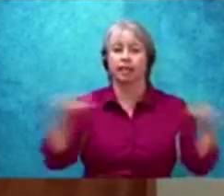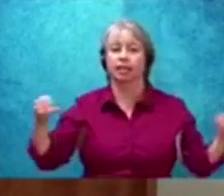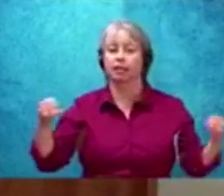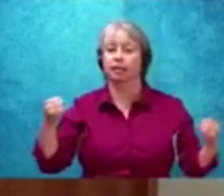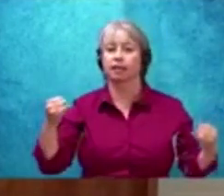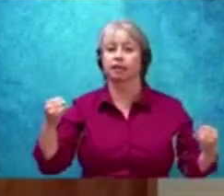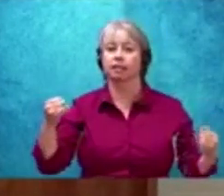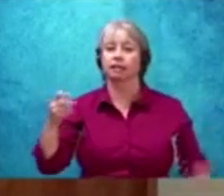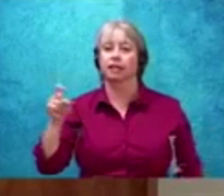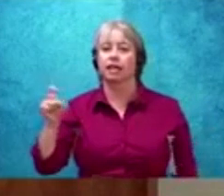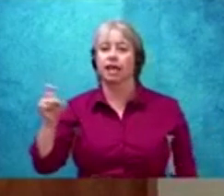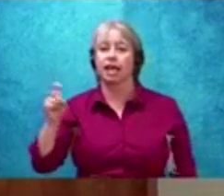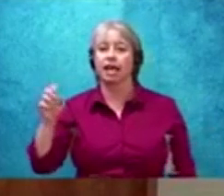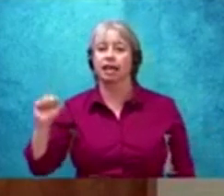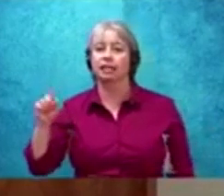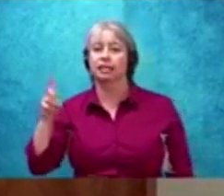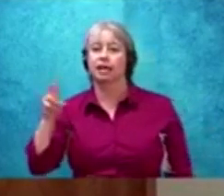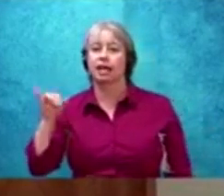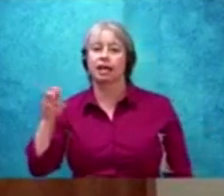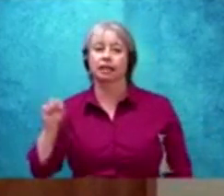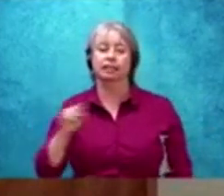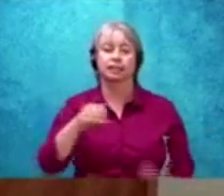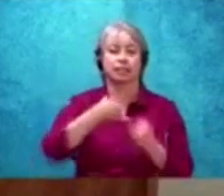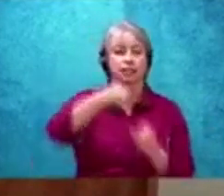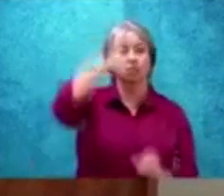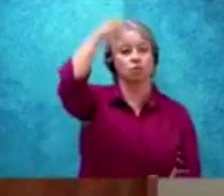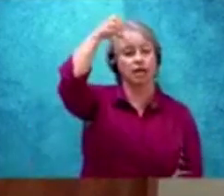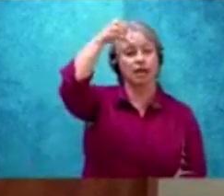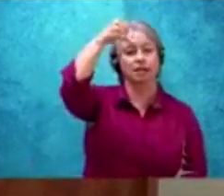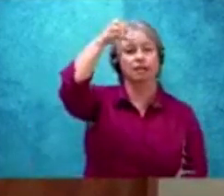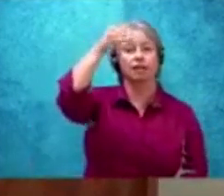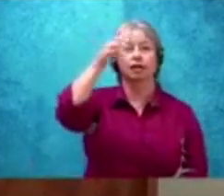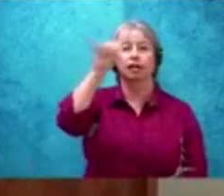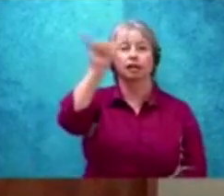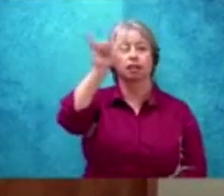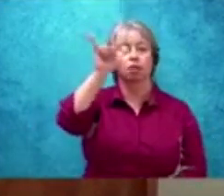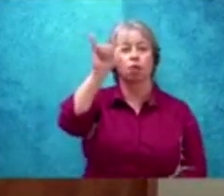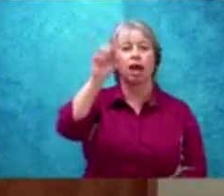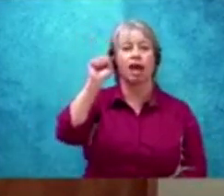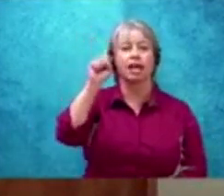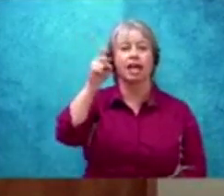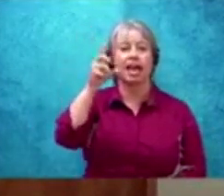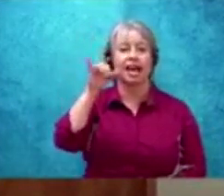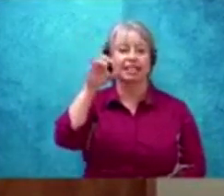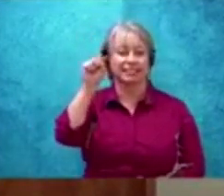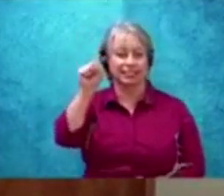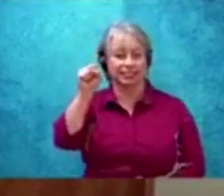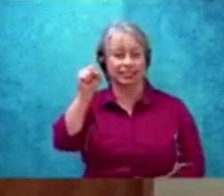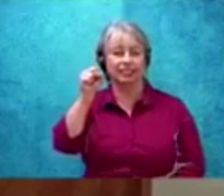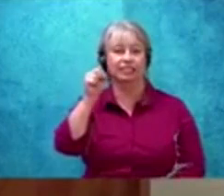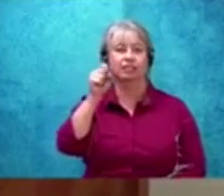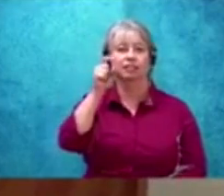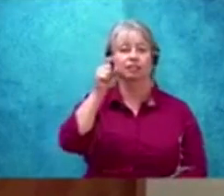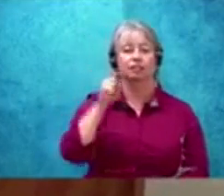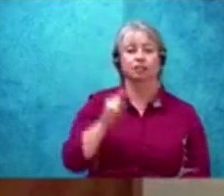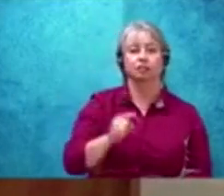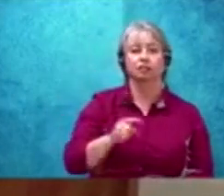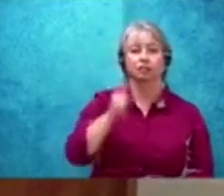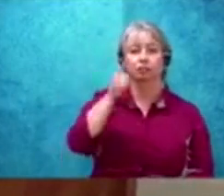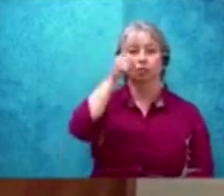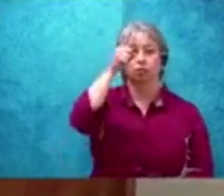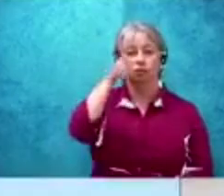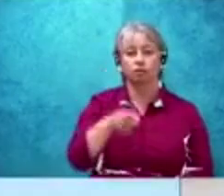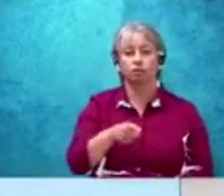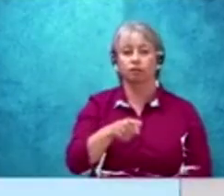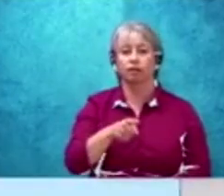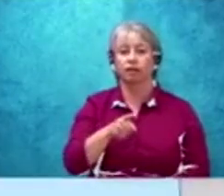x-axis, and a vertical line, which we refer to as the y-axis. These axes create